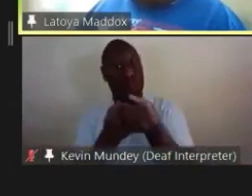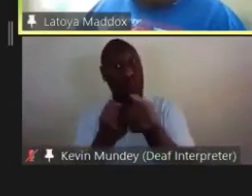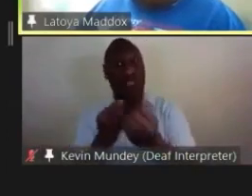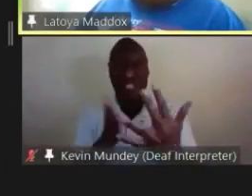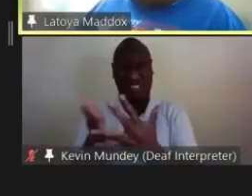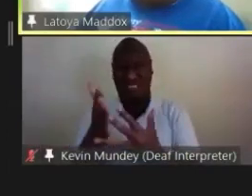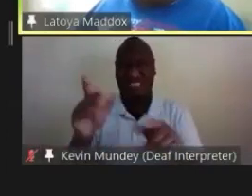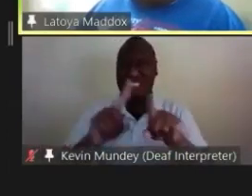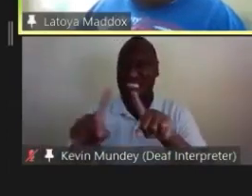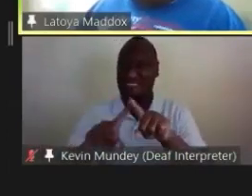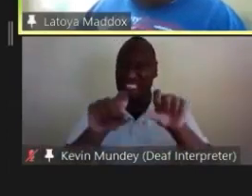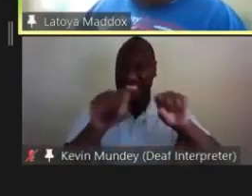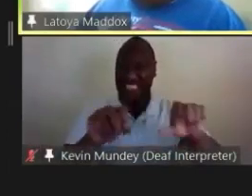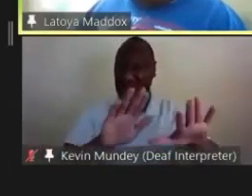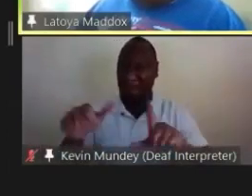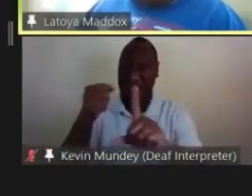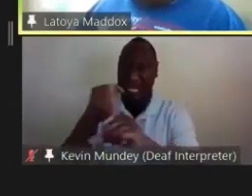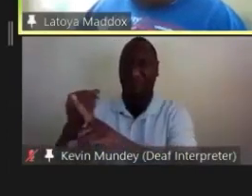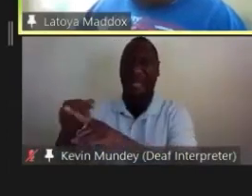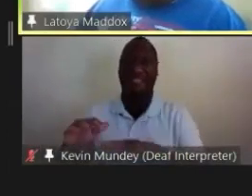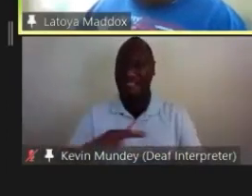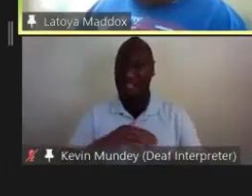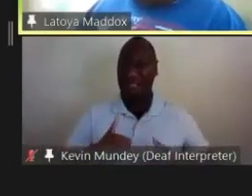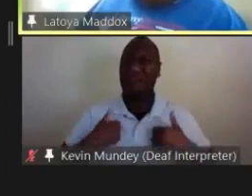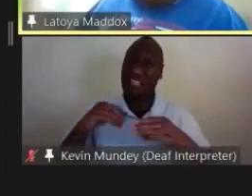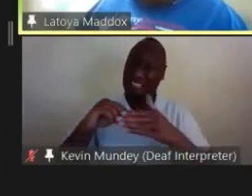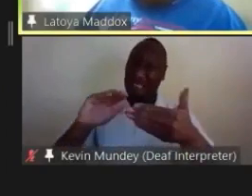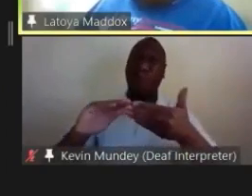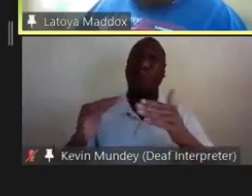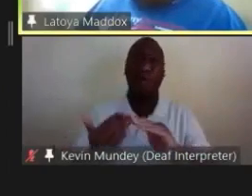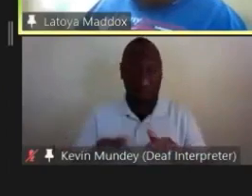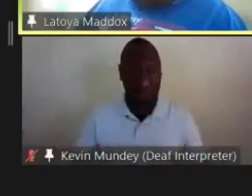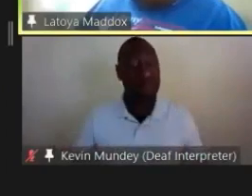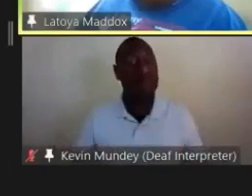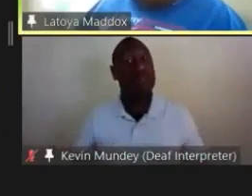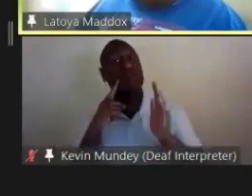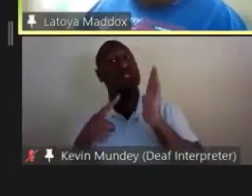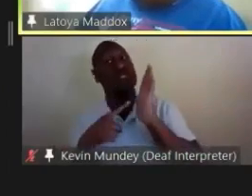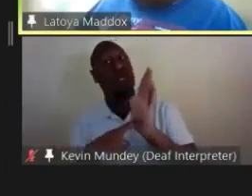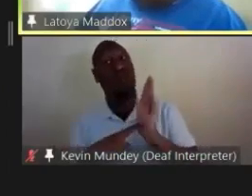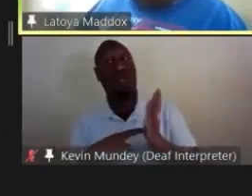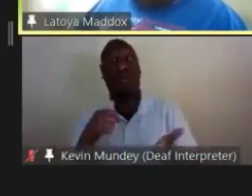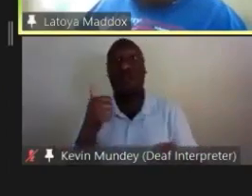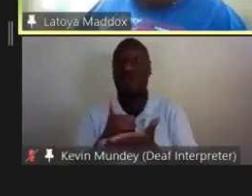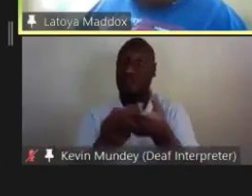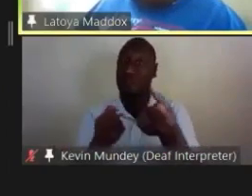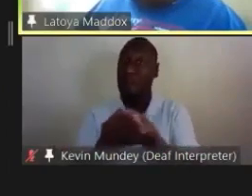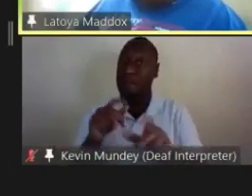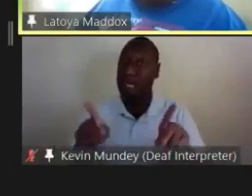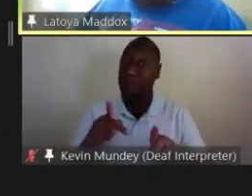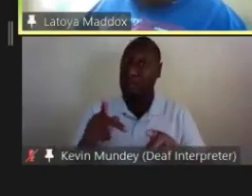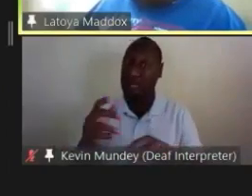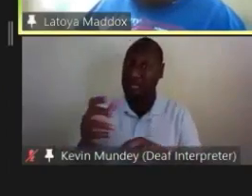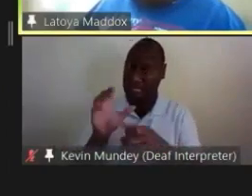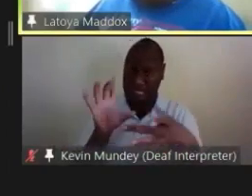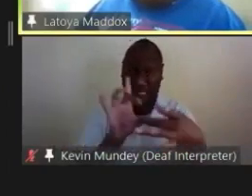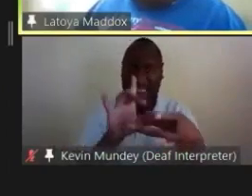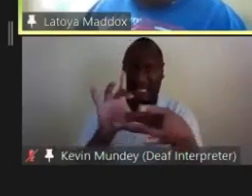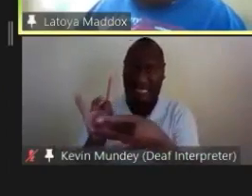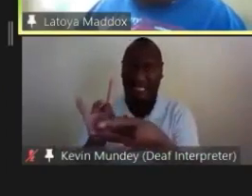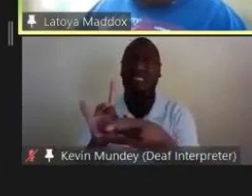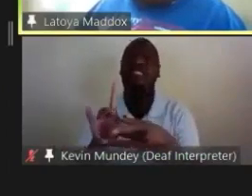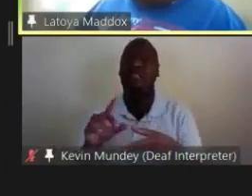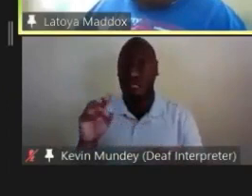touch our community. For example, we assist people with getting connected to Medicaid waiver